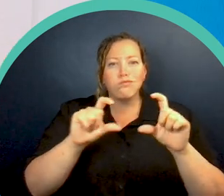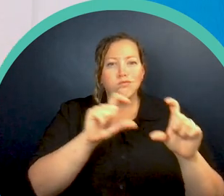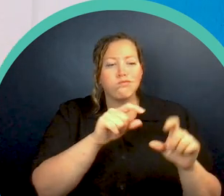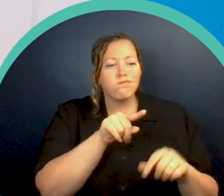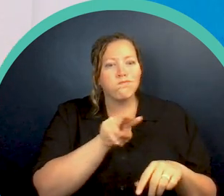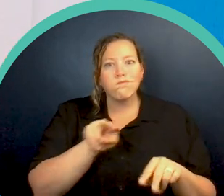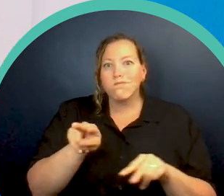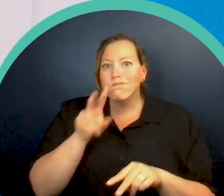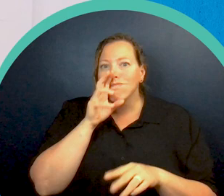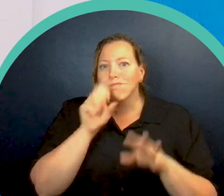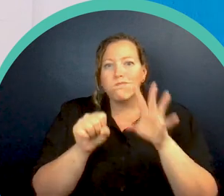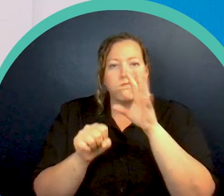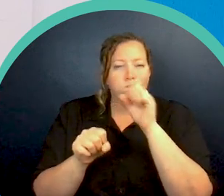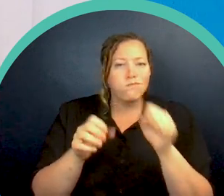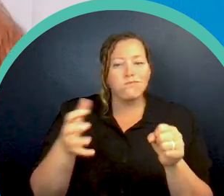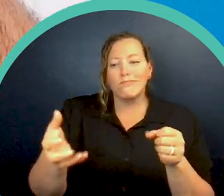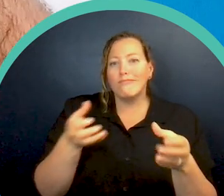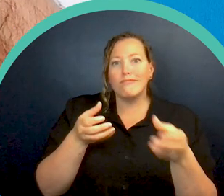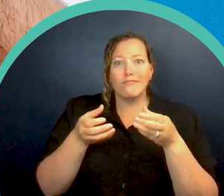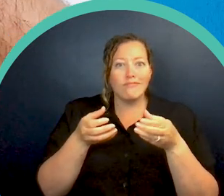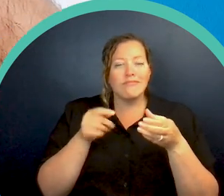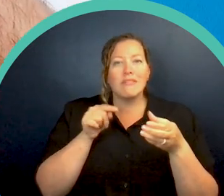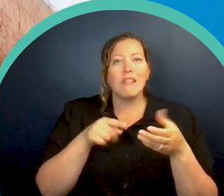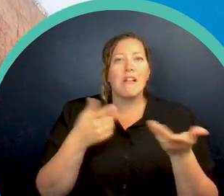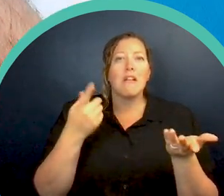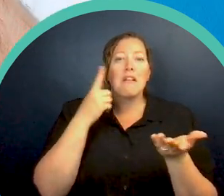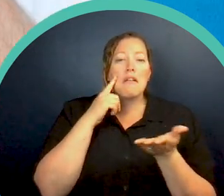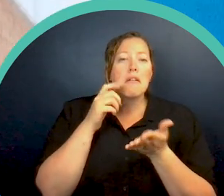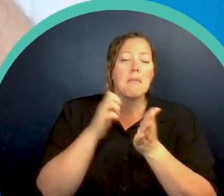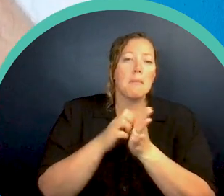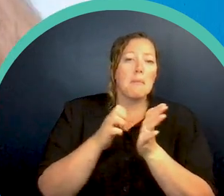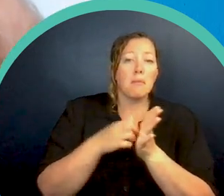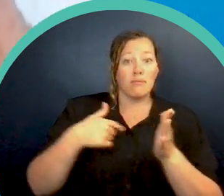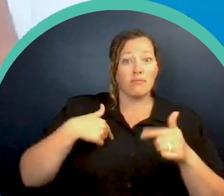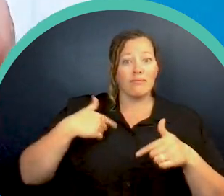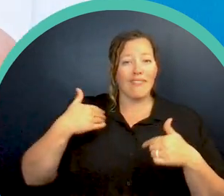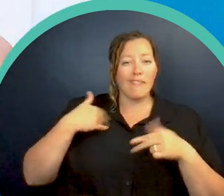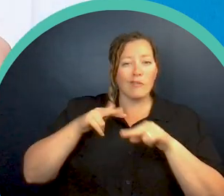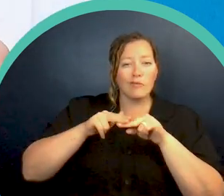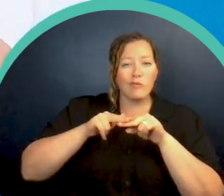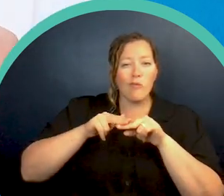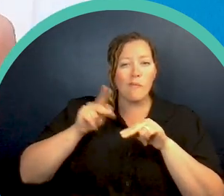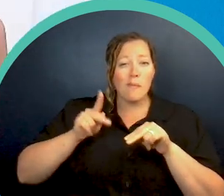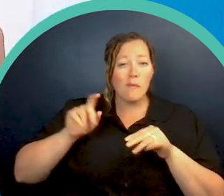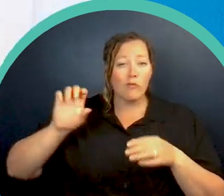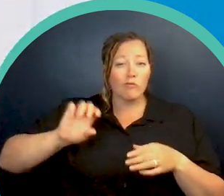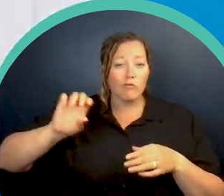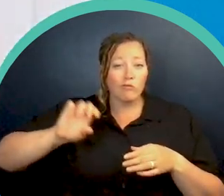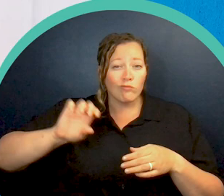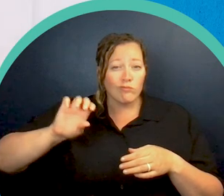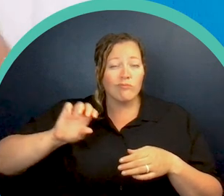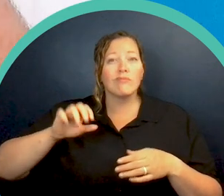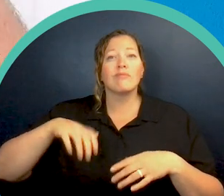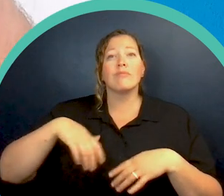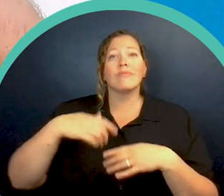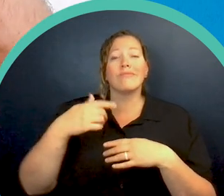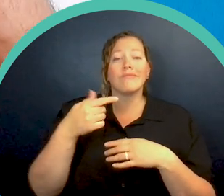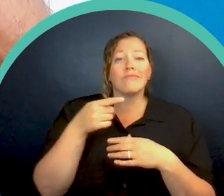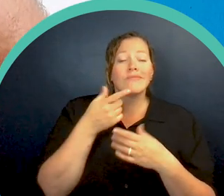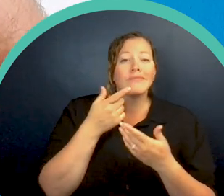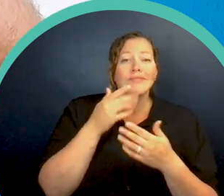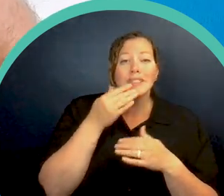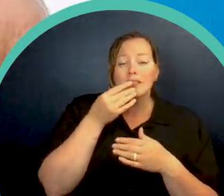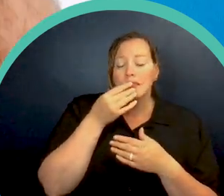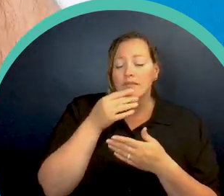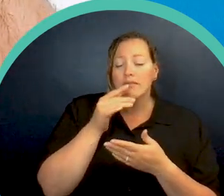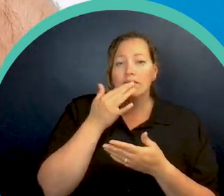and things around your house. So for some inspiration. So I have a pepper shaker and this other,